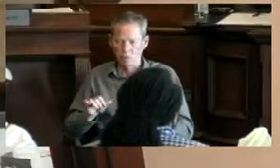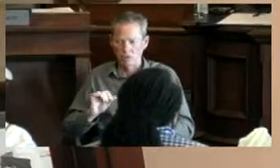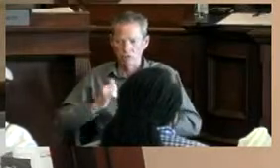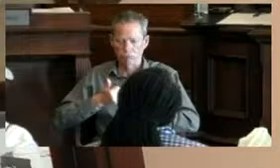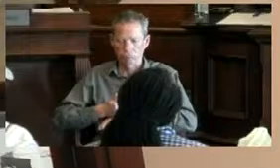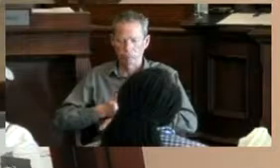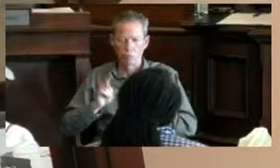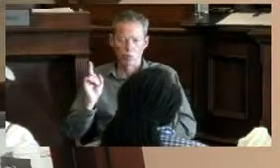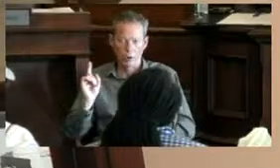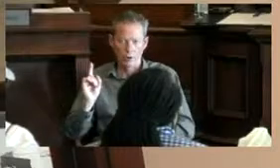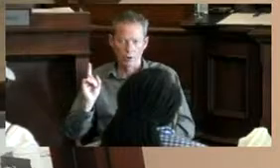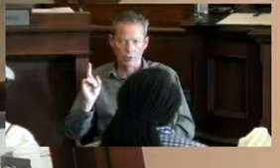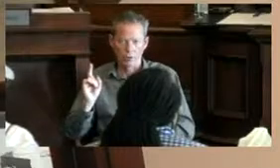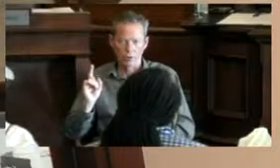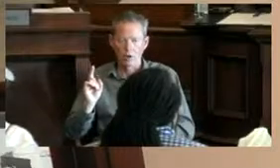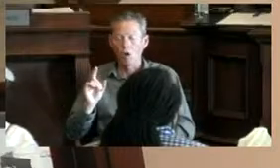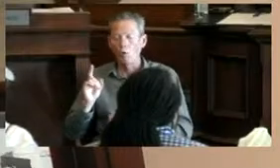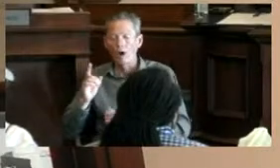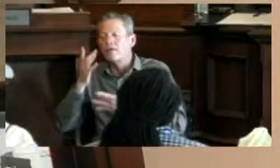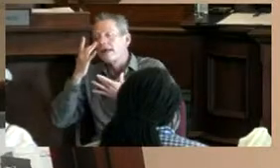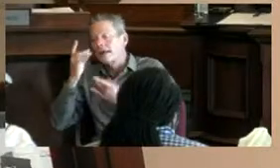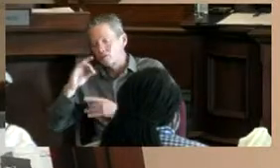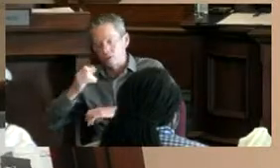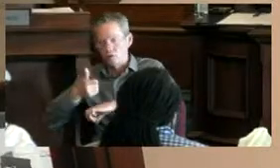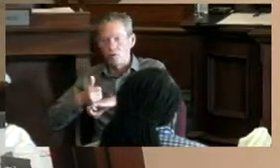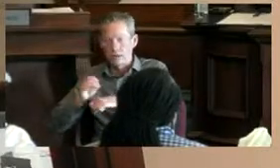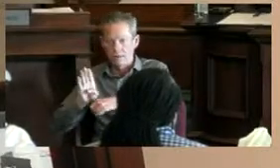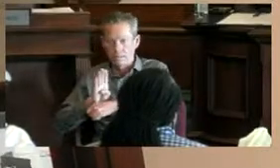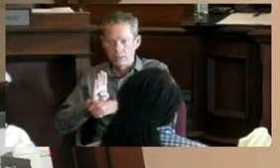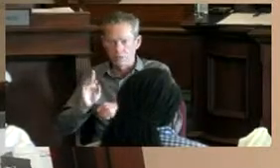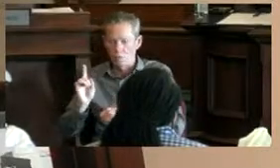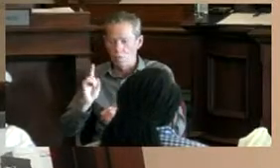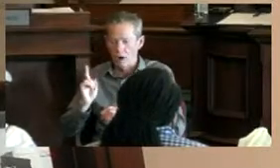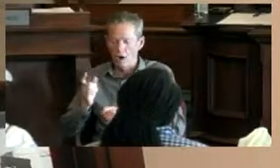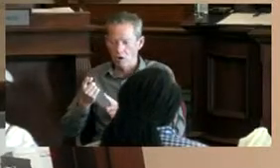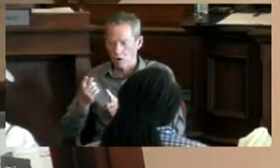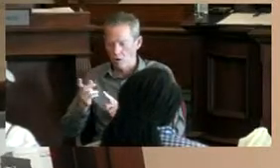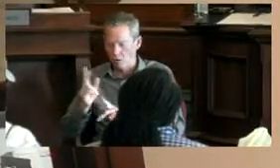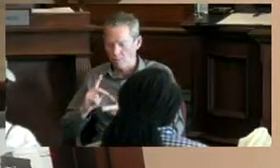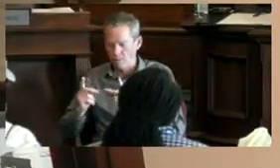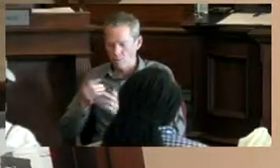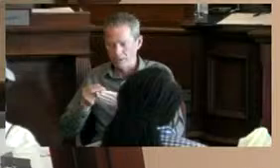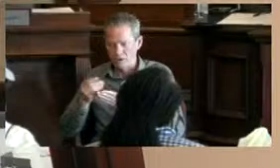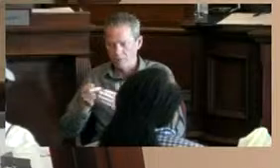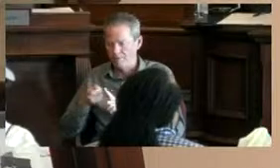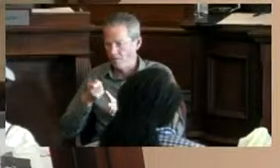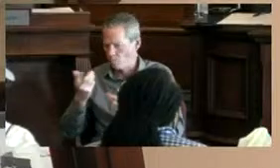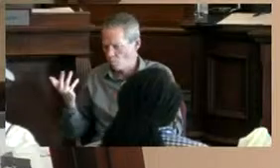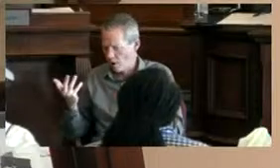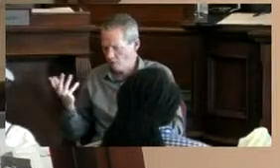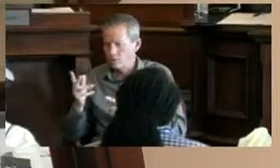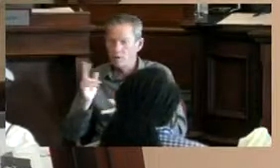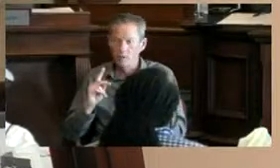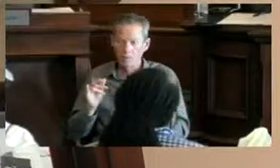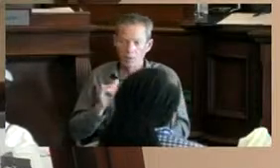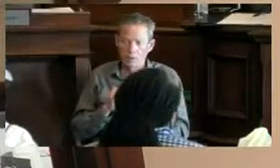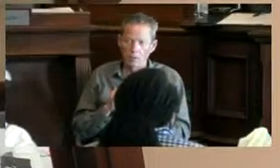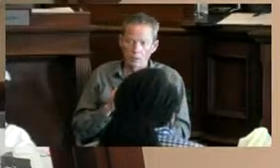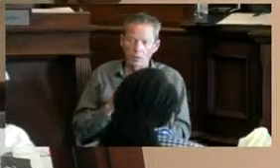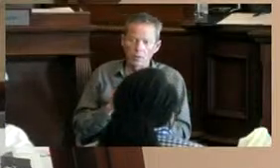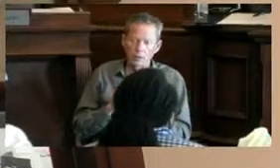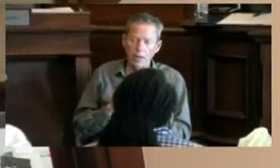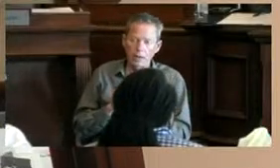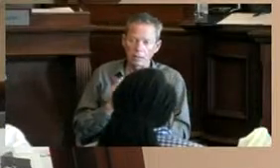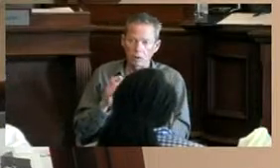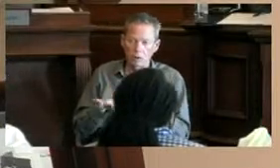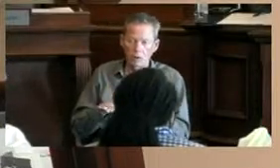potentially located, where their interest in locating, where the constituents from, right? So people who are interested in opening a